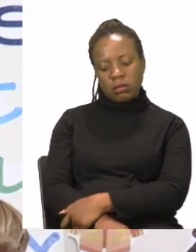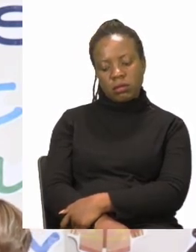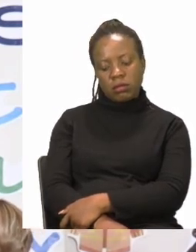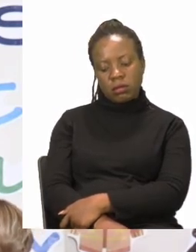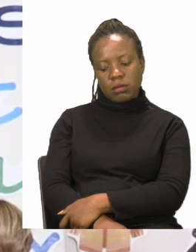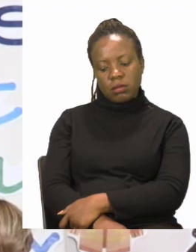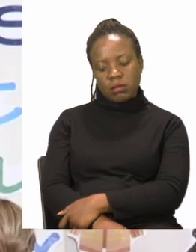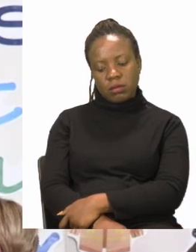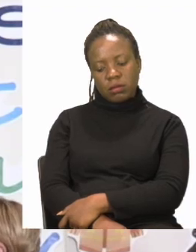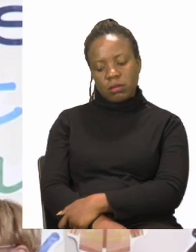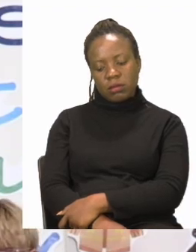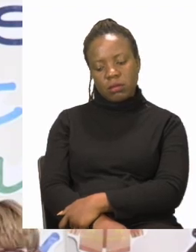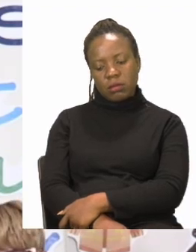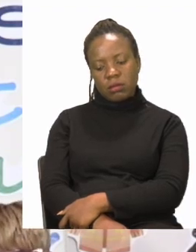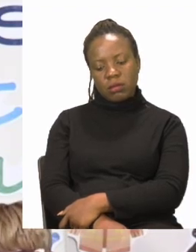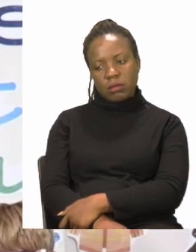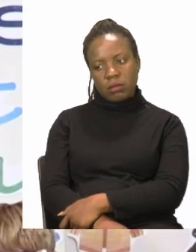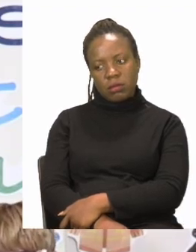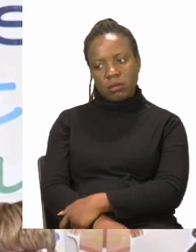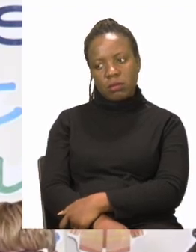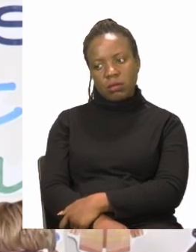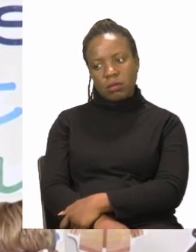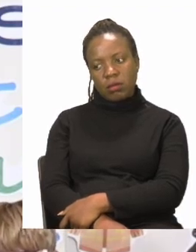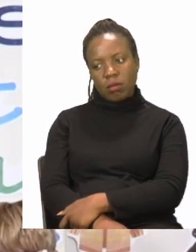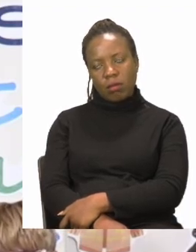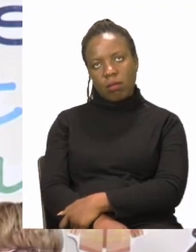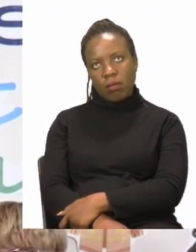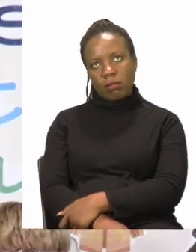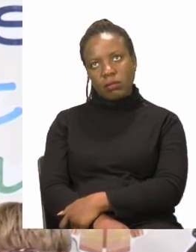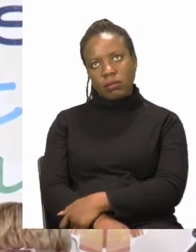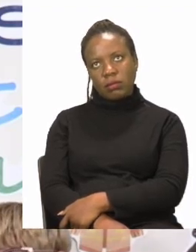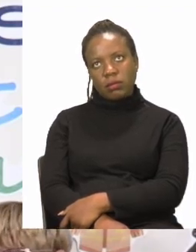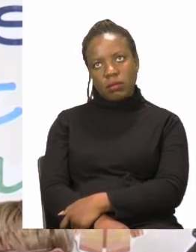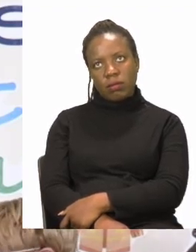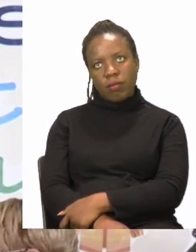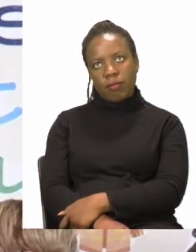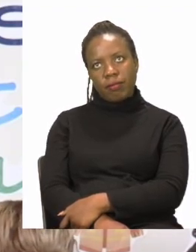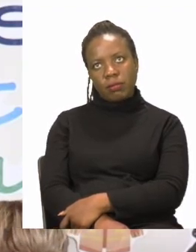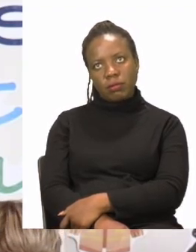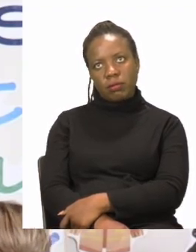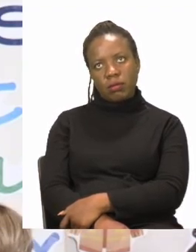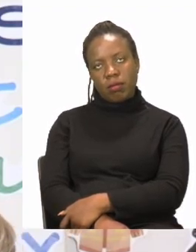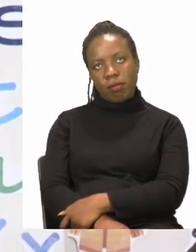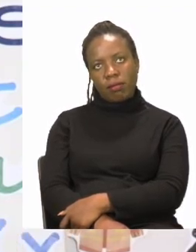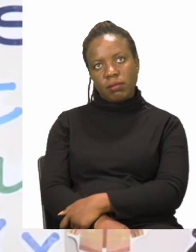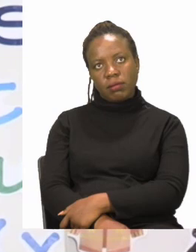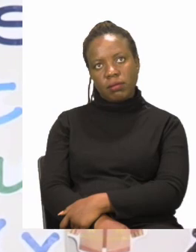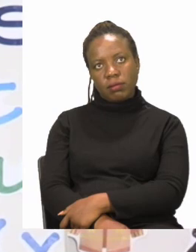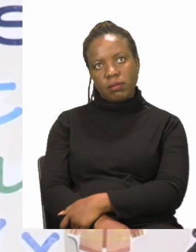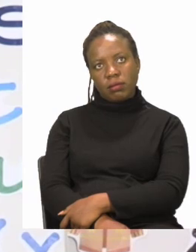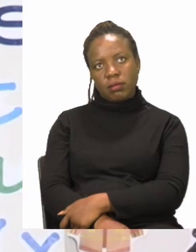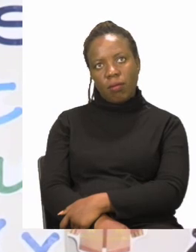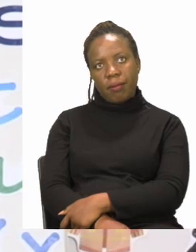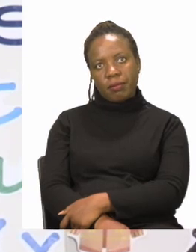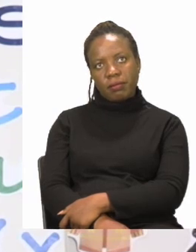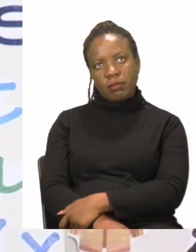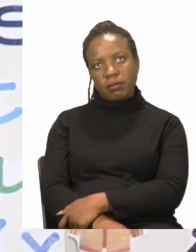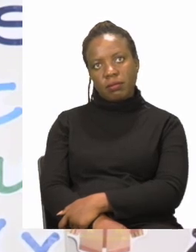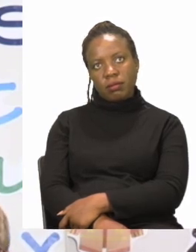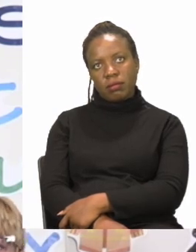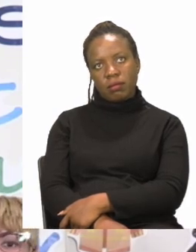2, 3 syllables. Okay, let's try the next word. Garden.